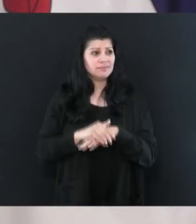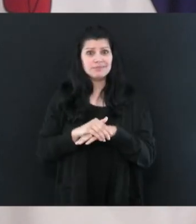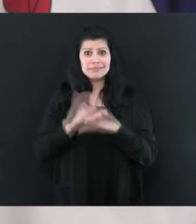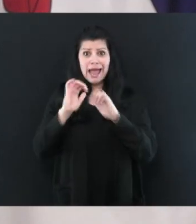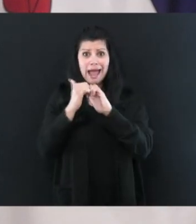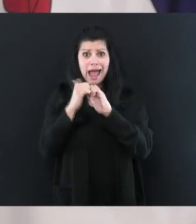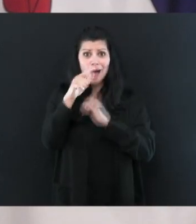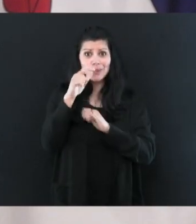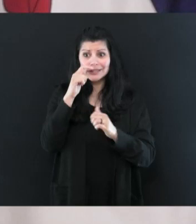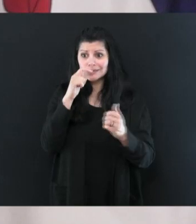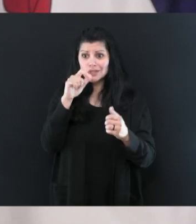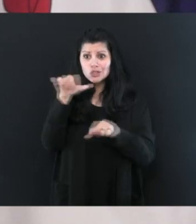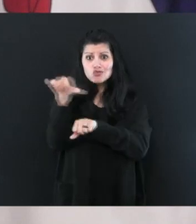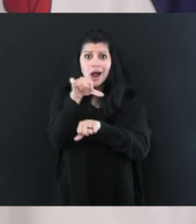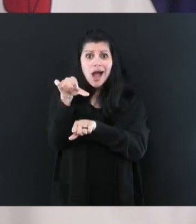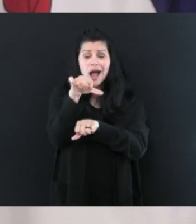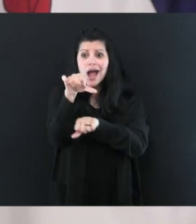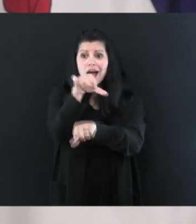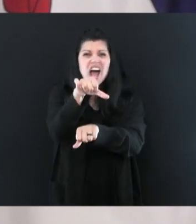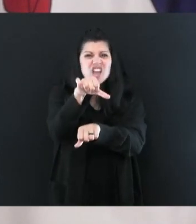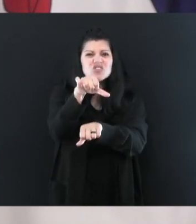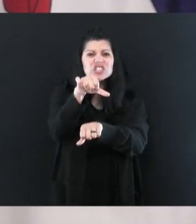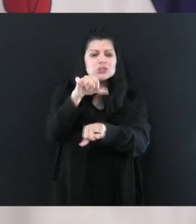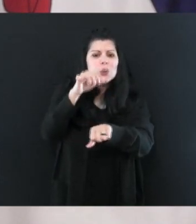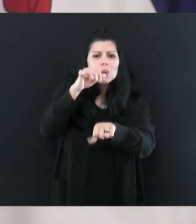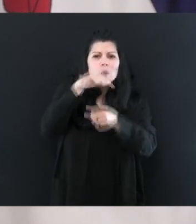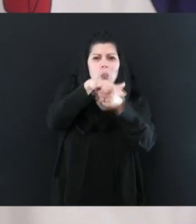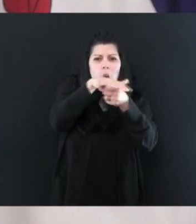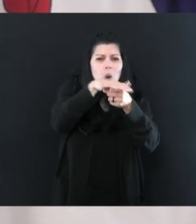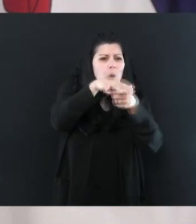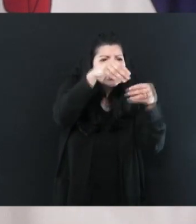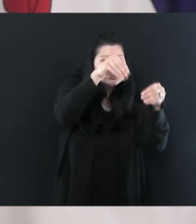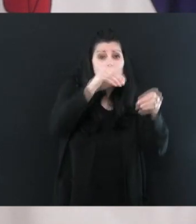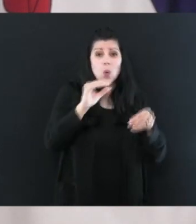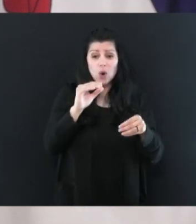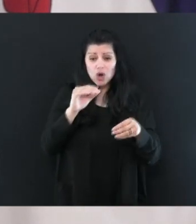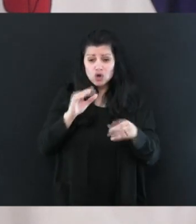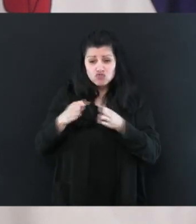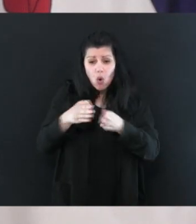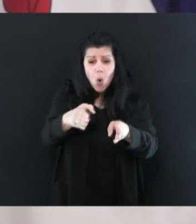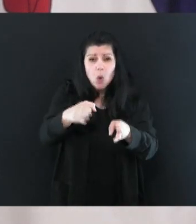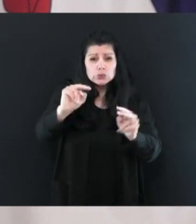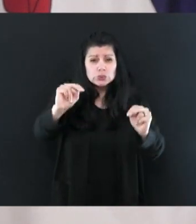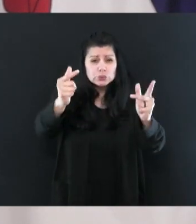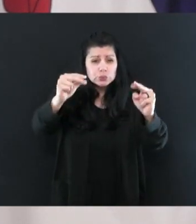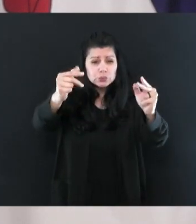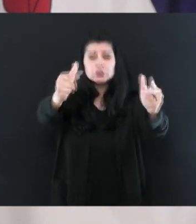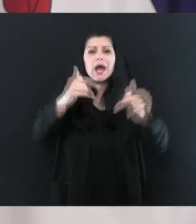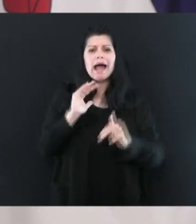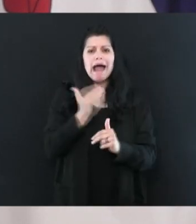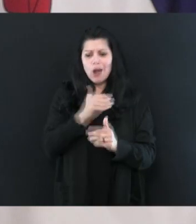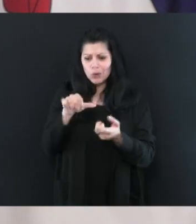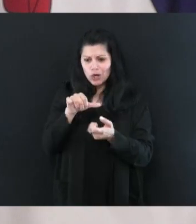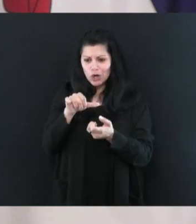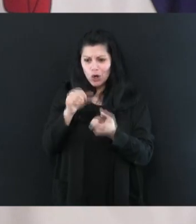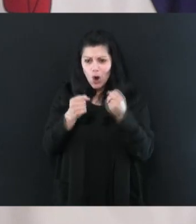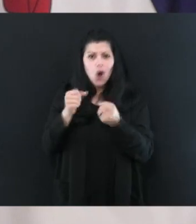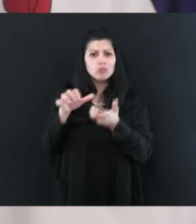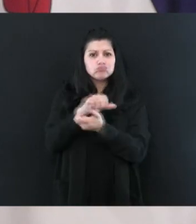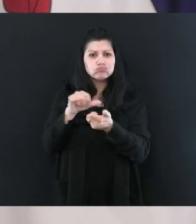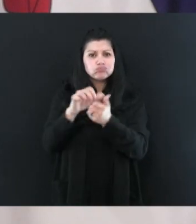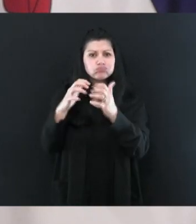our vehicle all to pieces going to the convenience store. And right behind that, we got to have broadband all the way across this state, do we